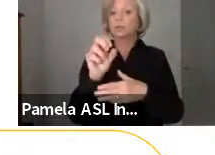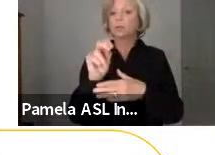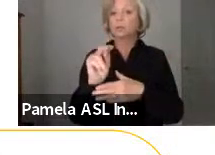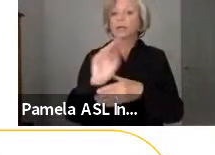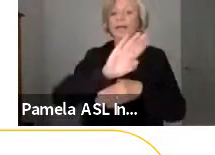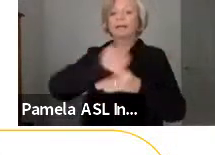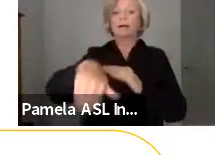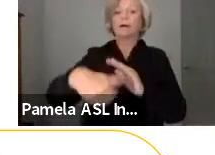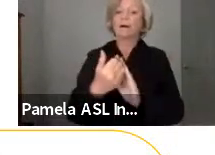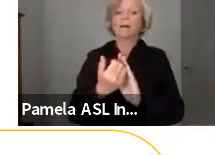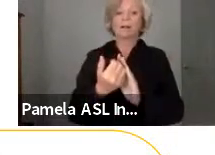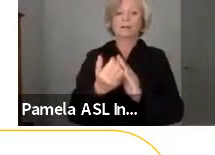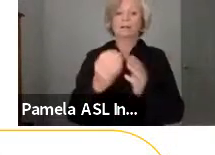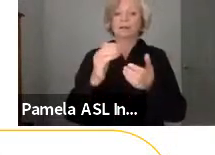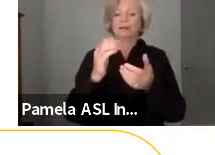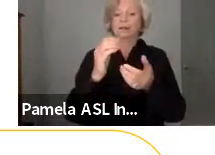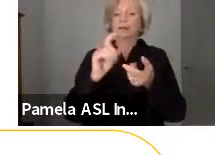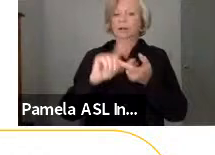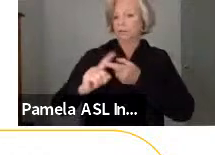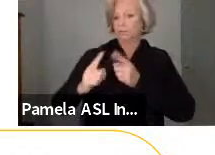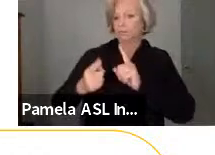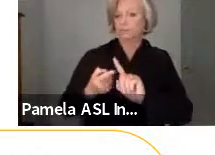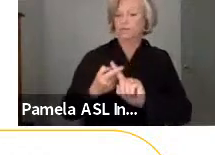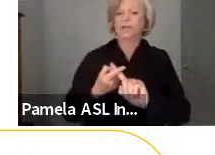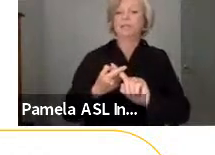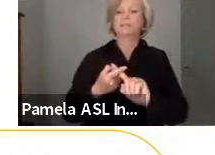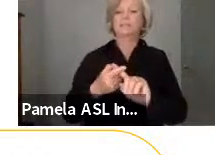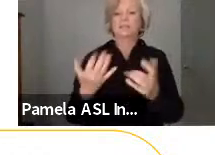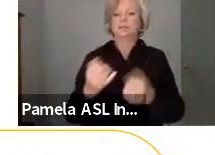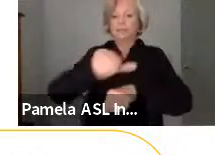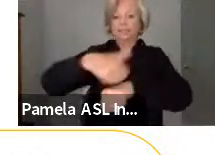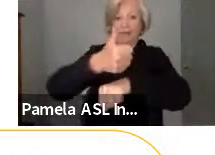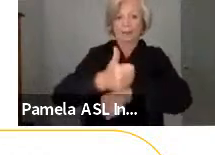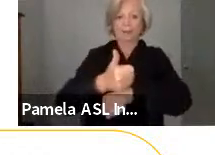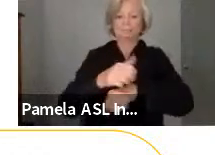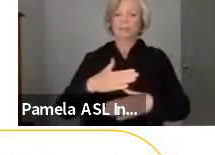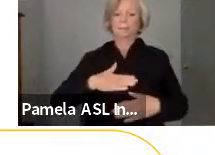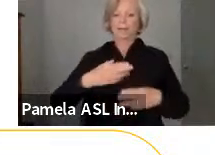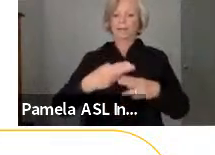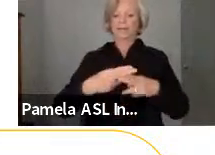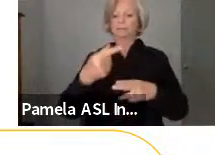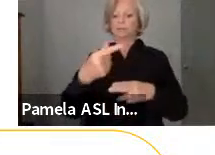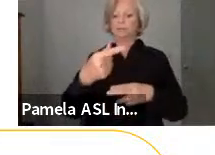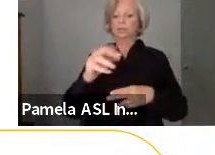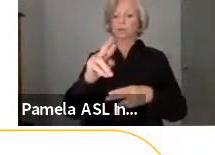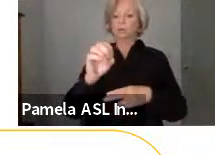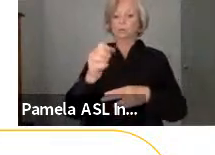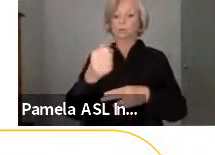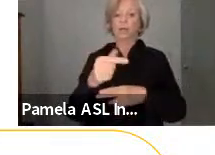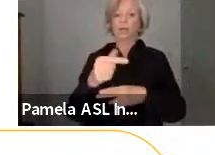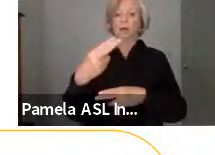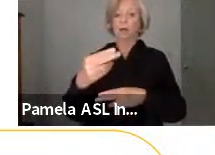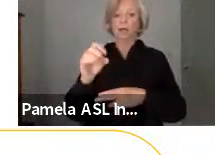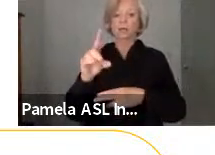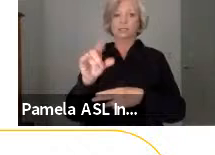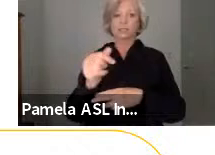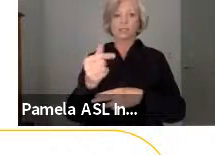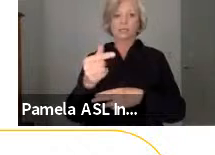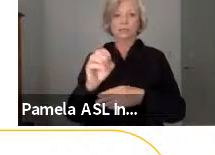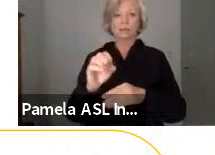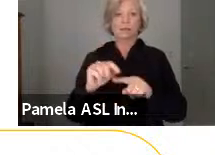on the back end of this to get things set up. My name is Greg Hodge, and this is the Community Advisory Group meeting